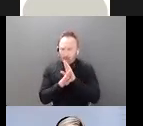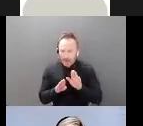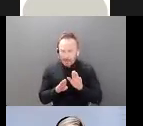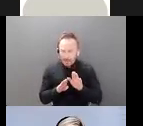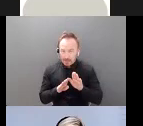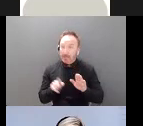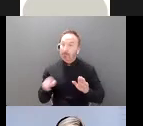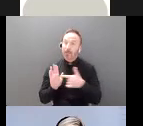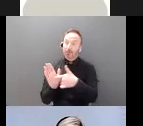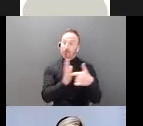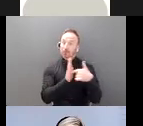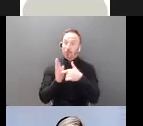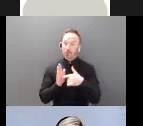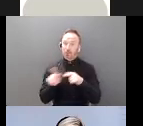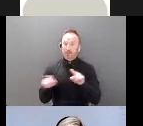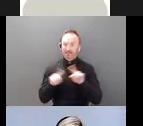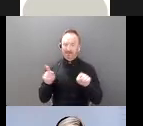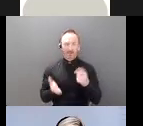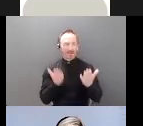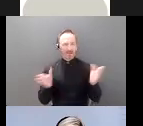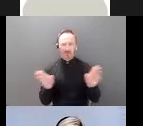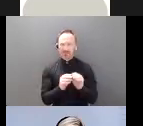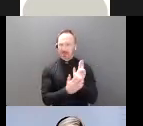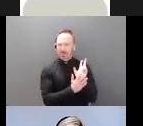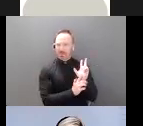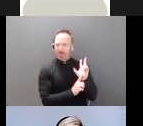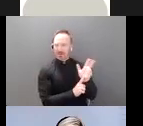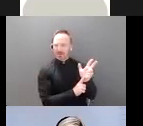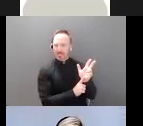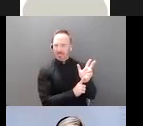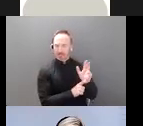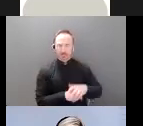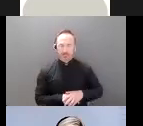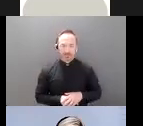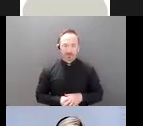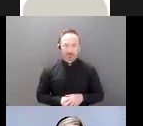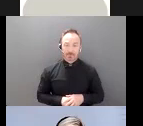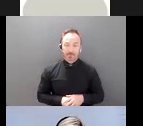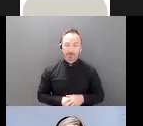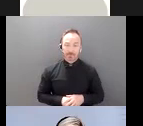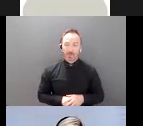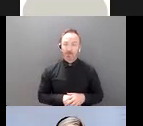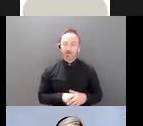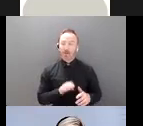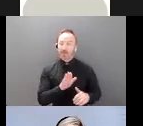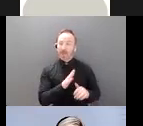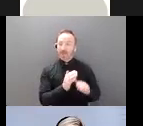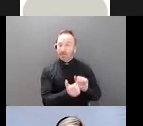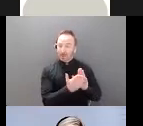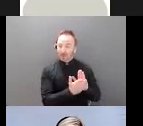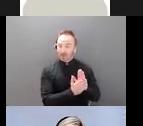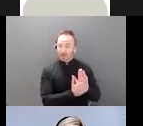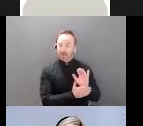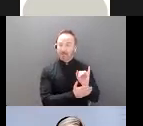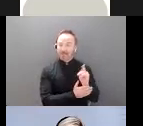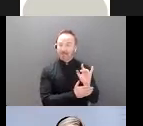difference. This will take us 3 minutes of the insight approach. So take one. I'm going to